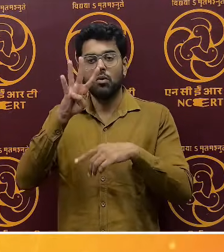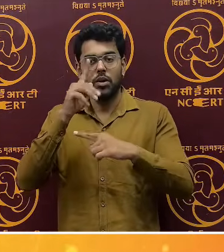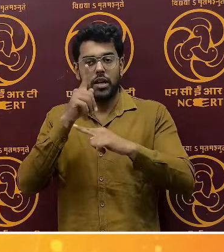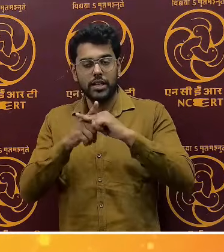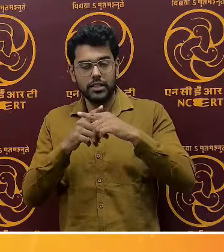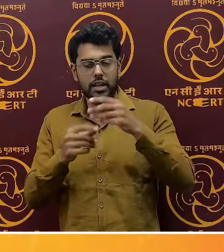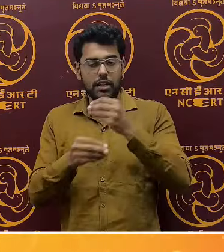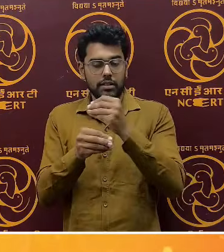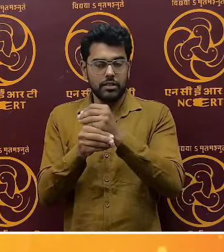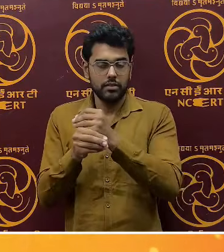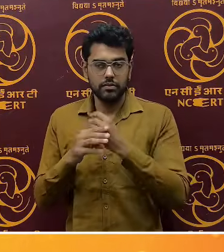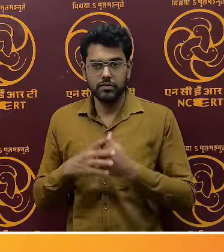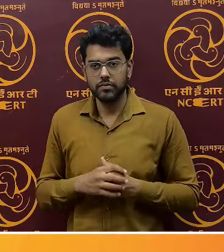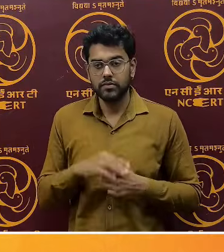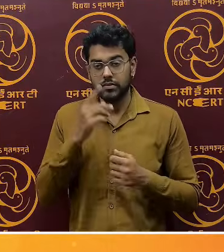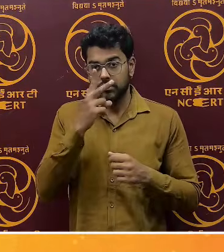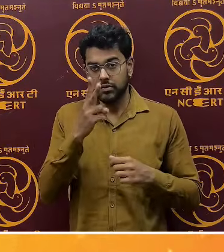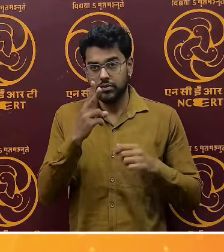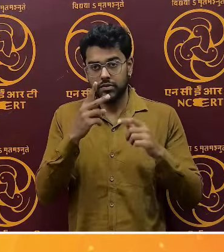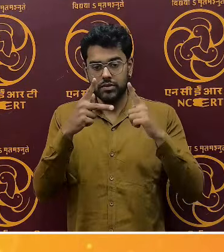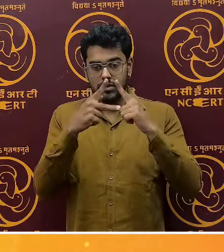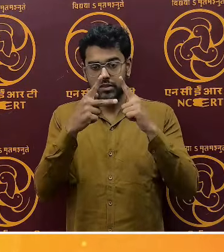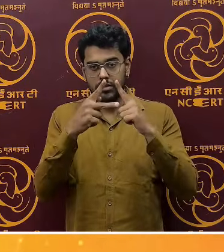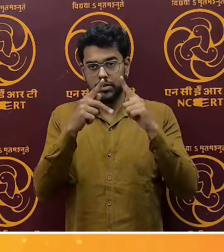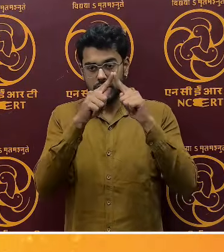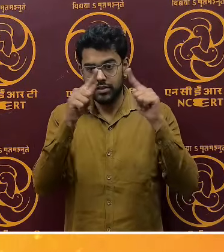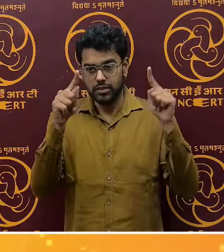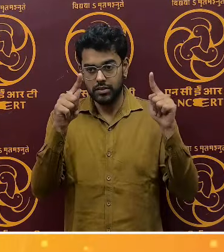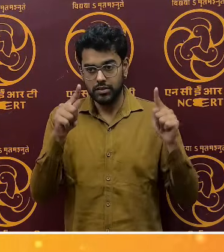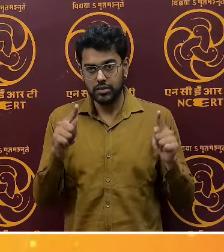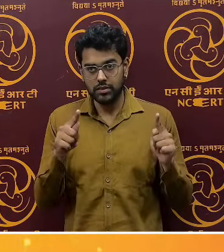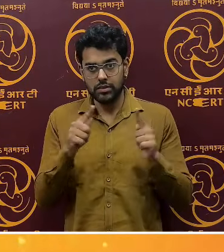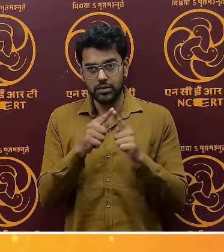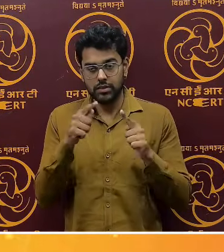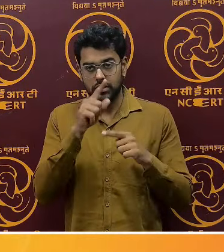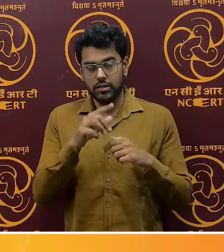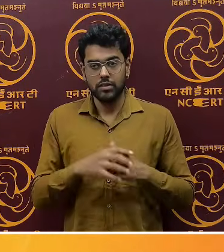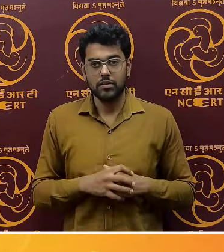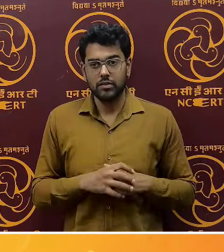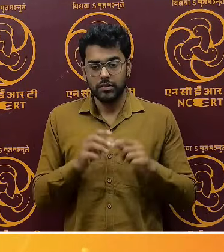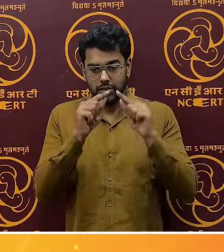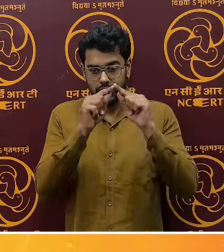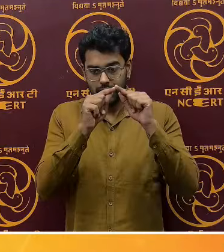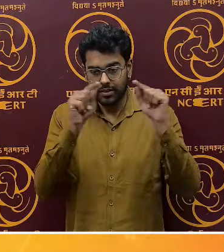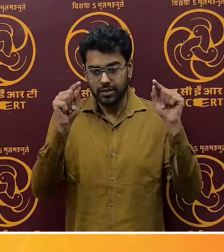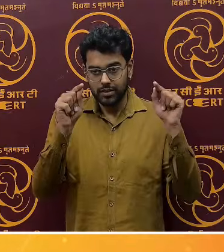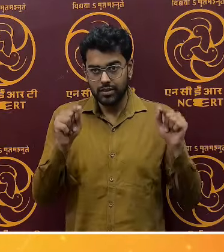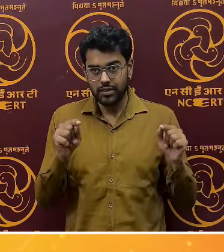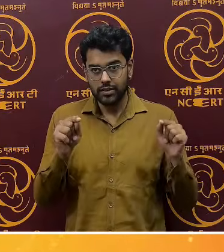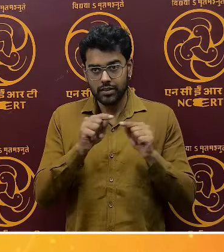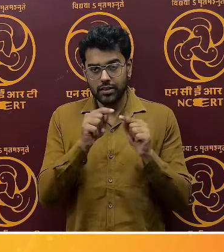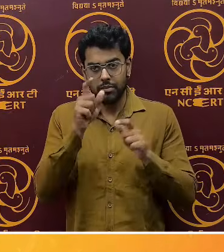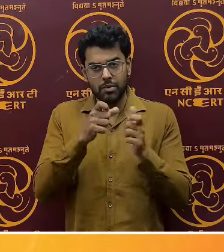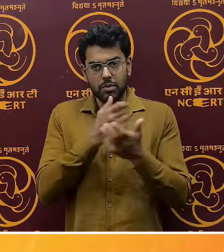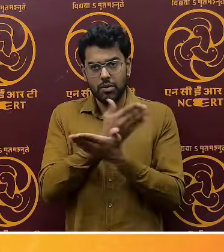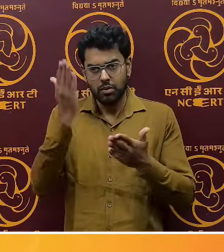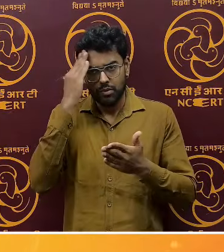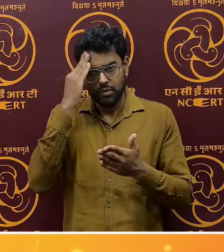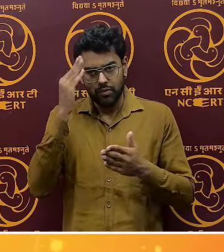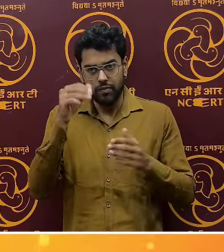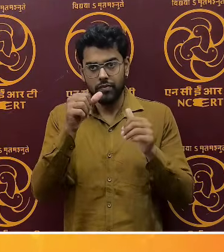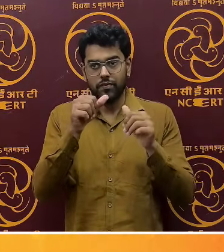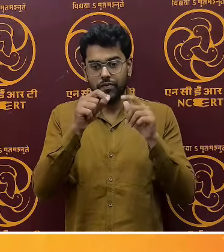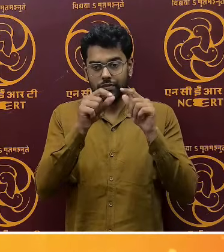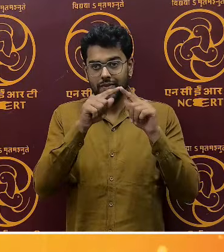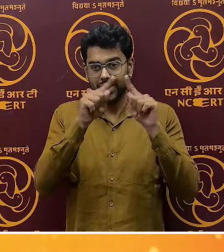can see this is a rectangle whose length is x and width is 1. So its area, as you know, the area of a